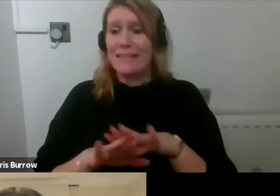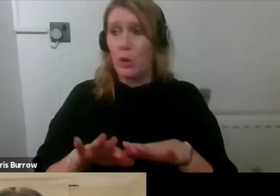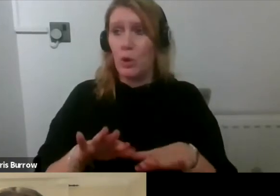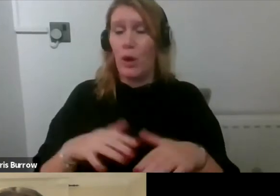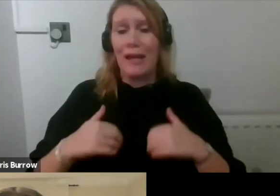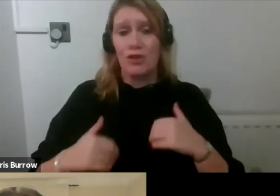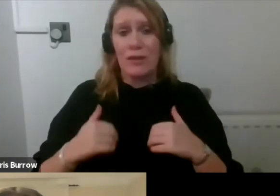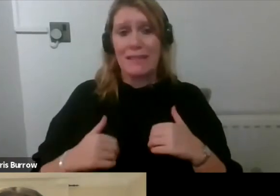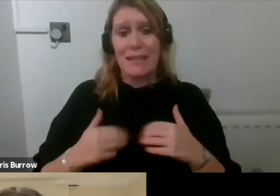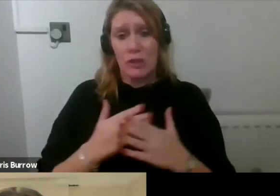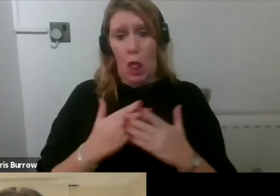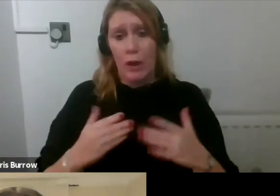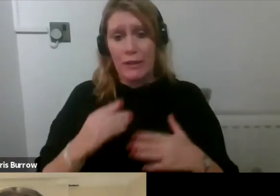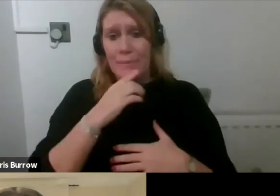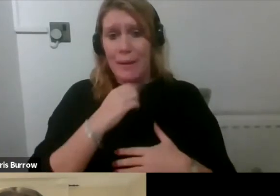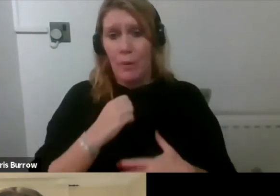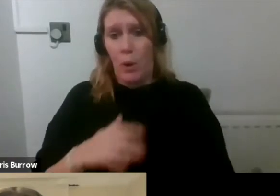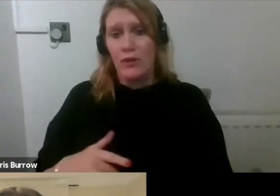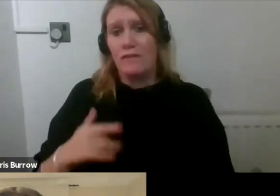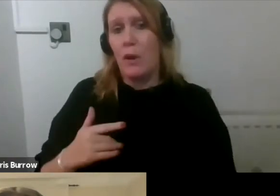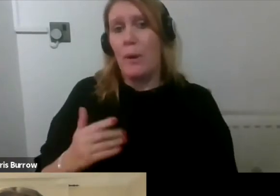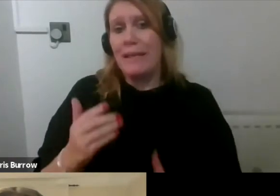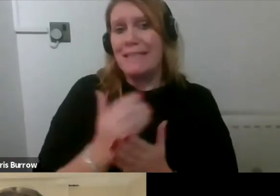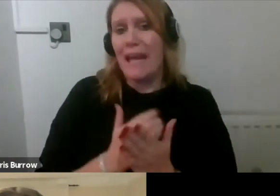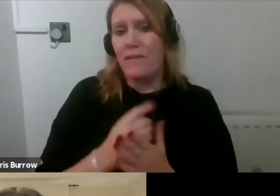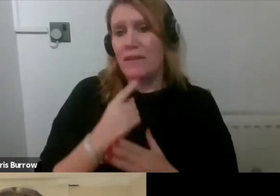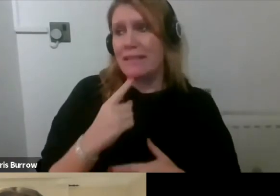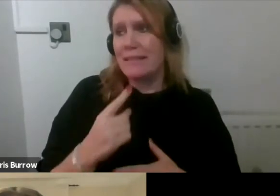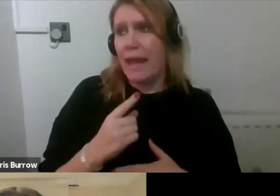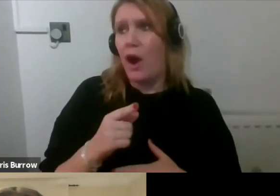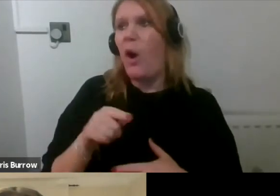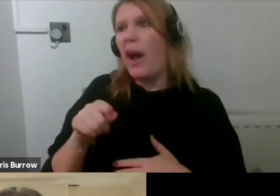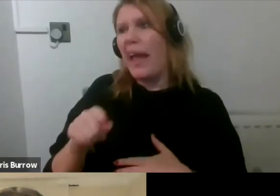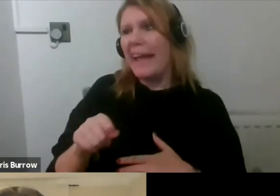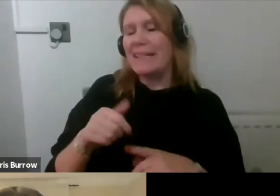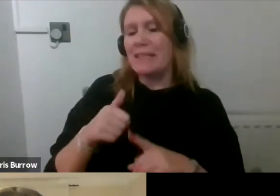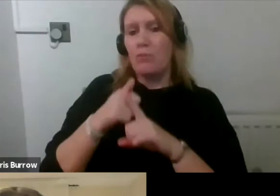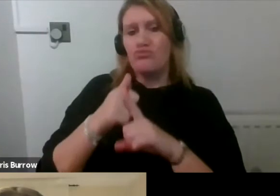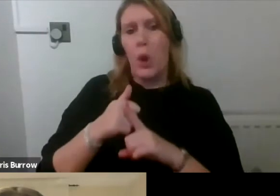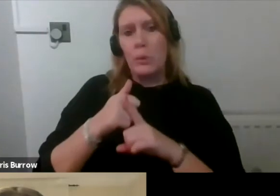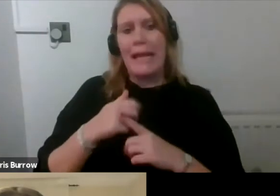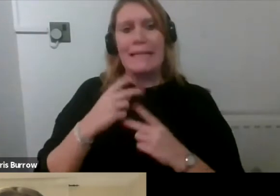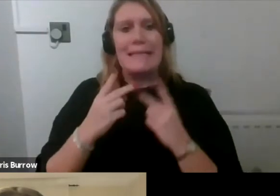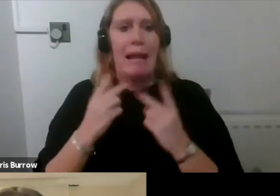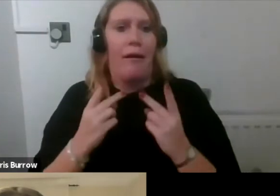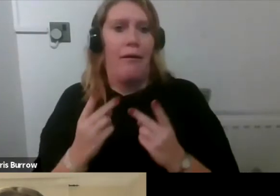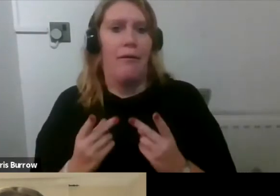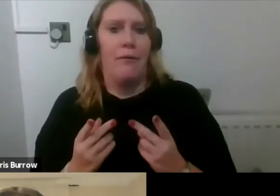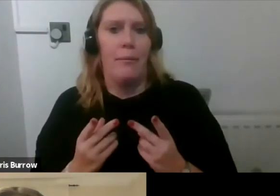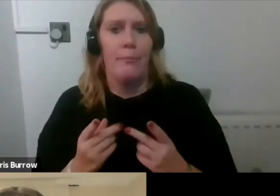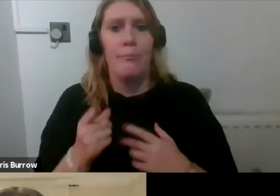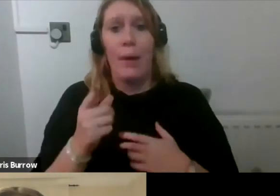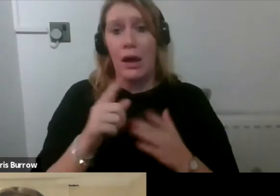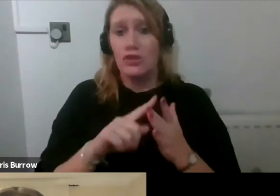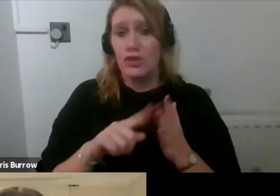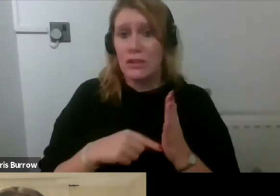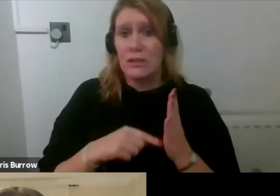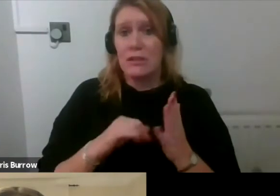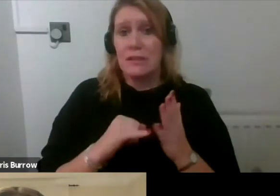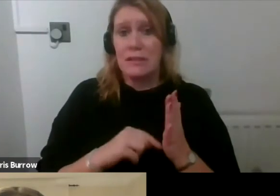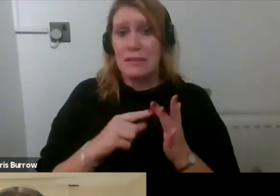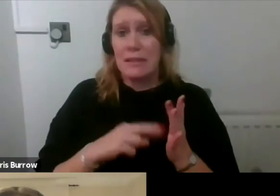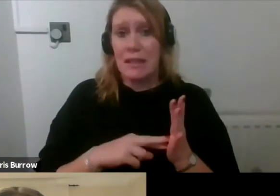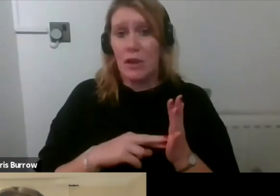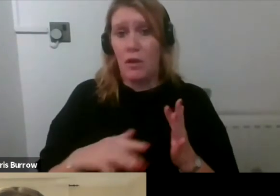interesting. But I just think it's much safer to say, oh, look, here's a protest singer. But you obviously found all of that far